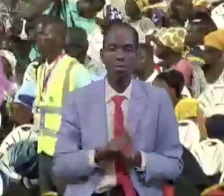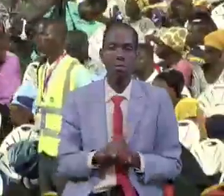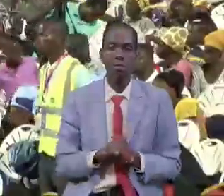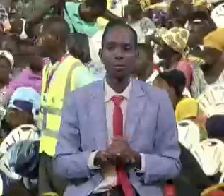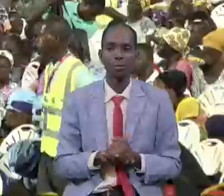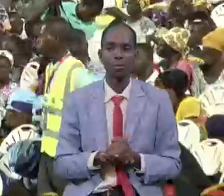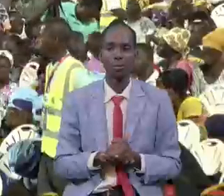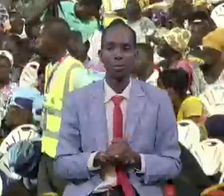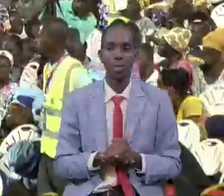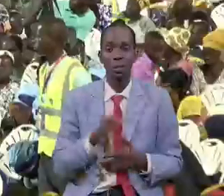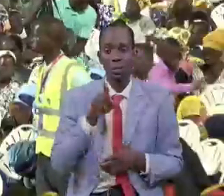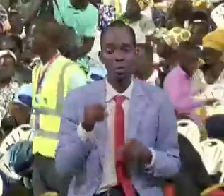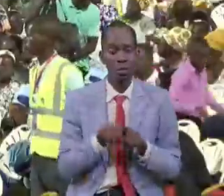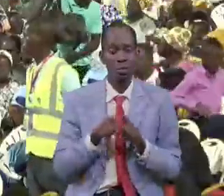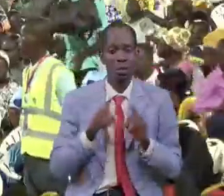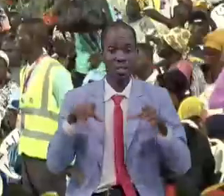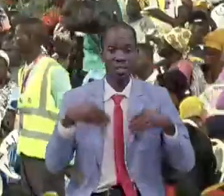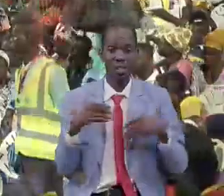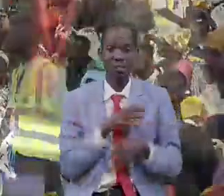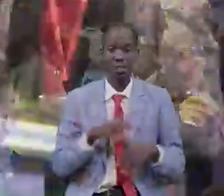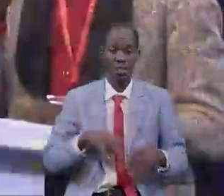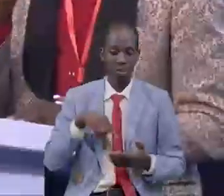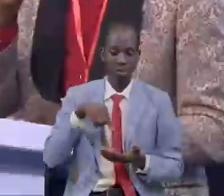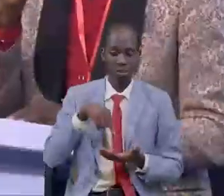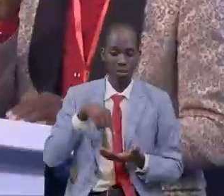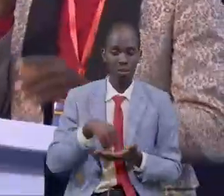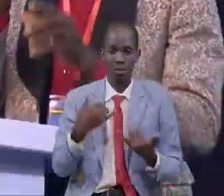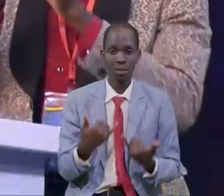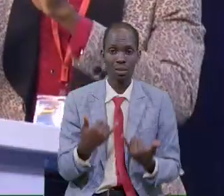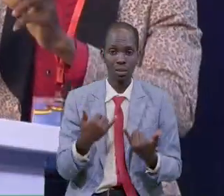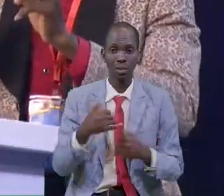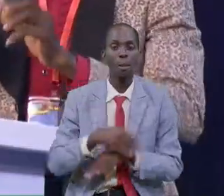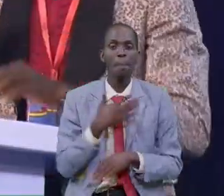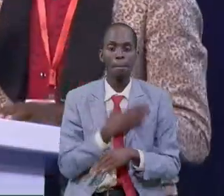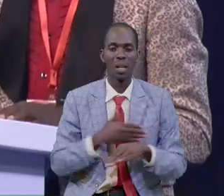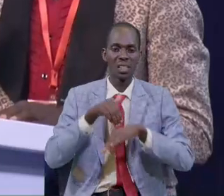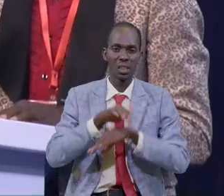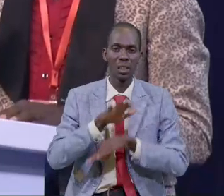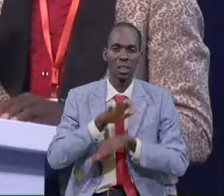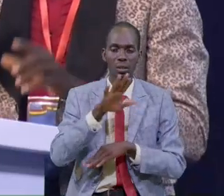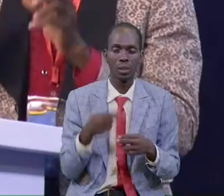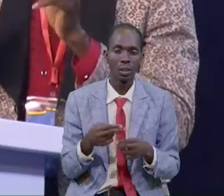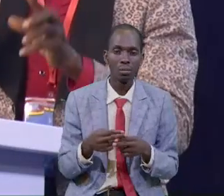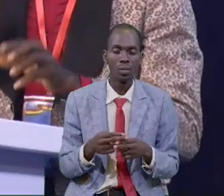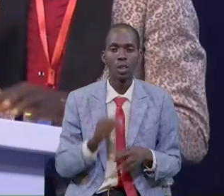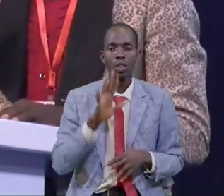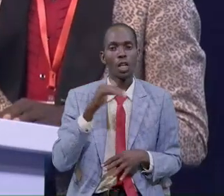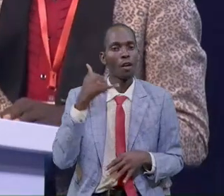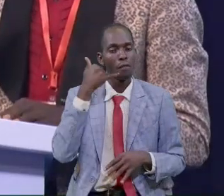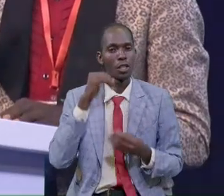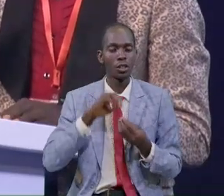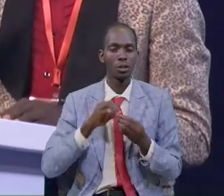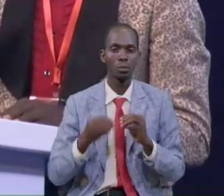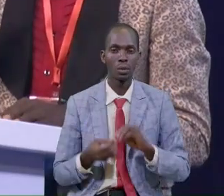life to Christ, and I do a Krisha. Please send your name, but for send your phone number, or phone number, and